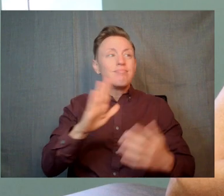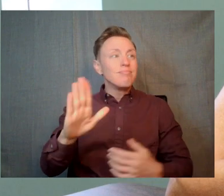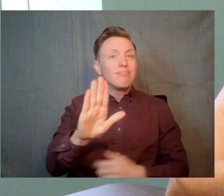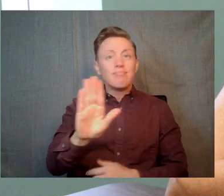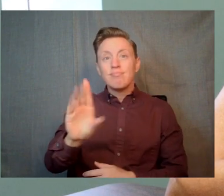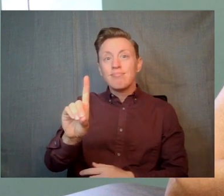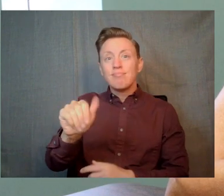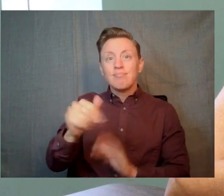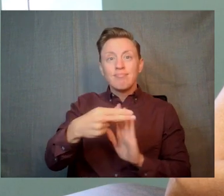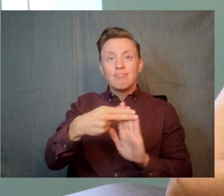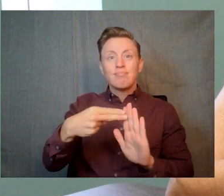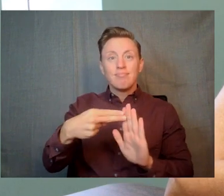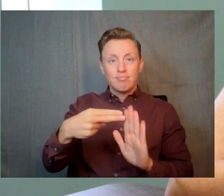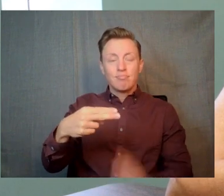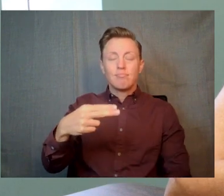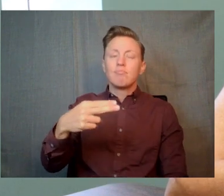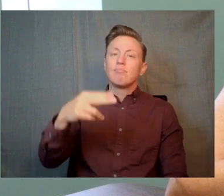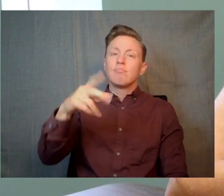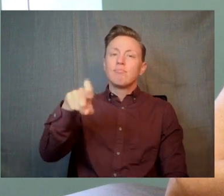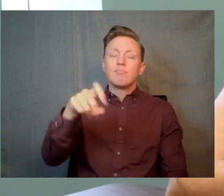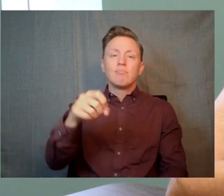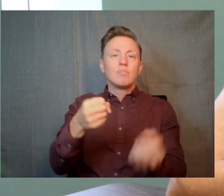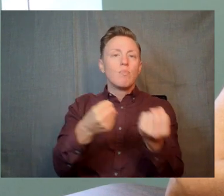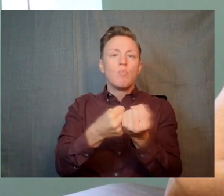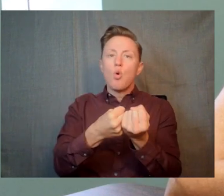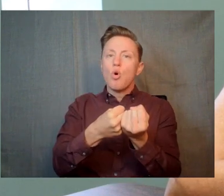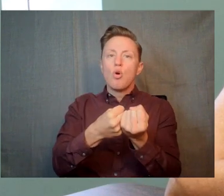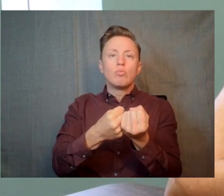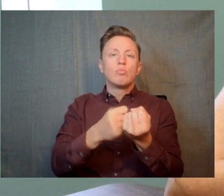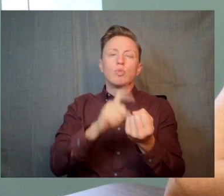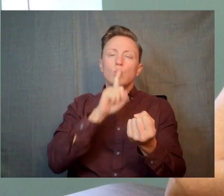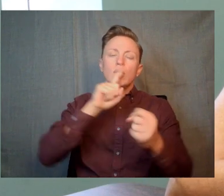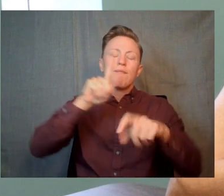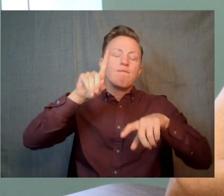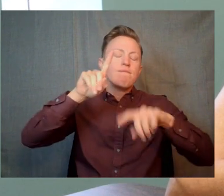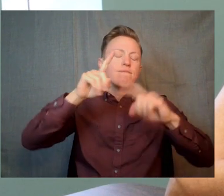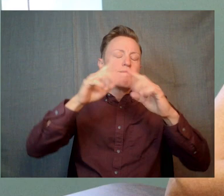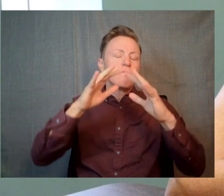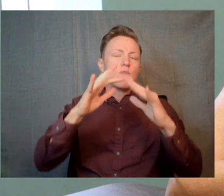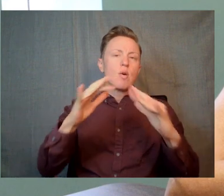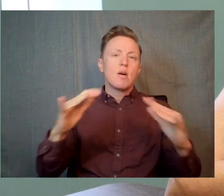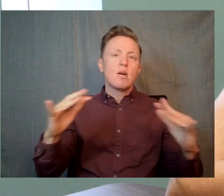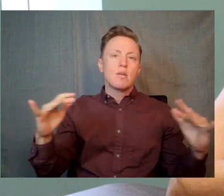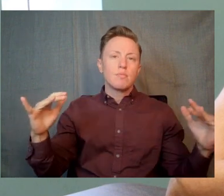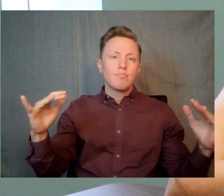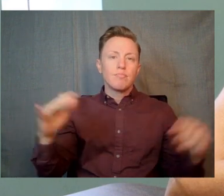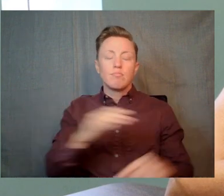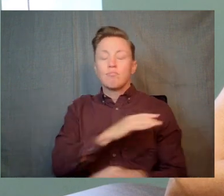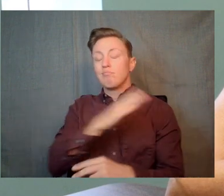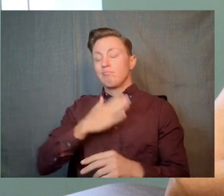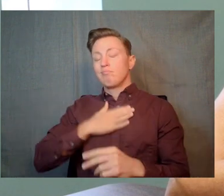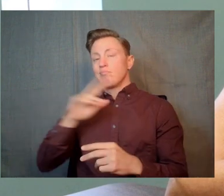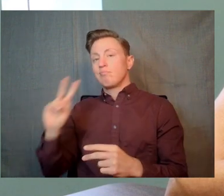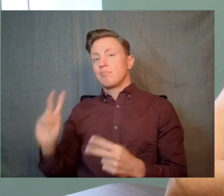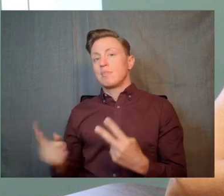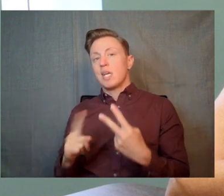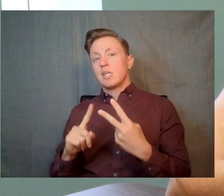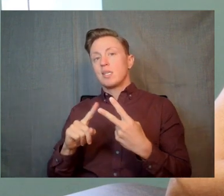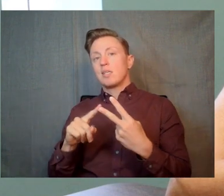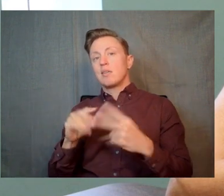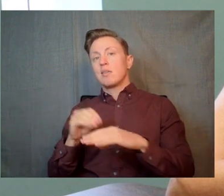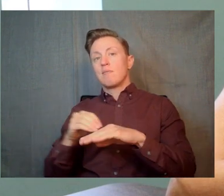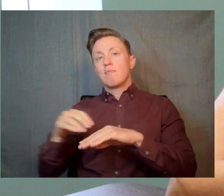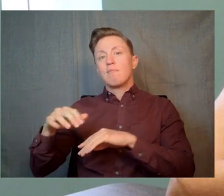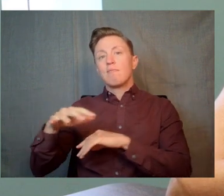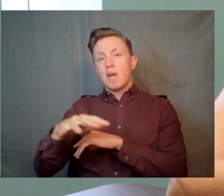disability status, needs support in various ways. The second piece of advice